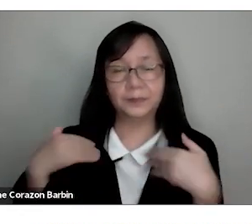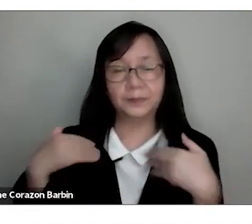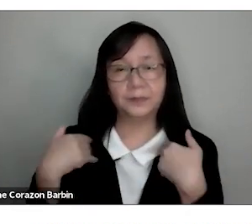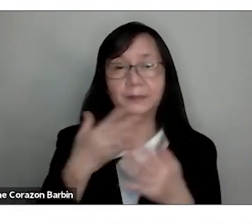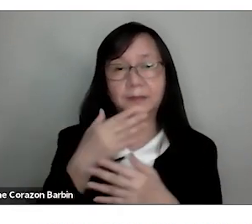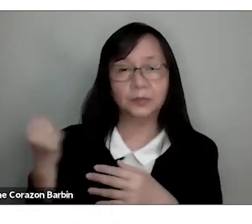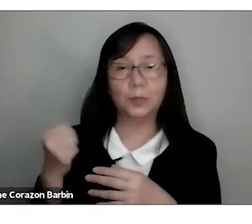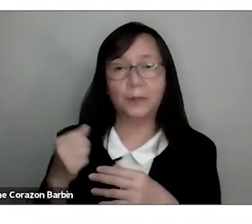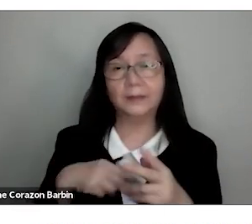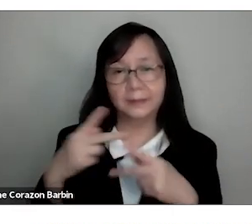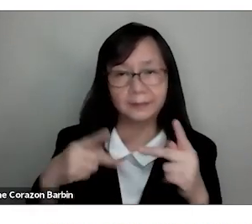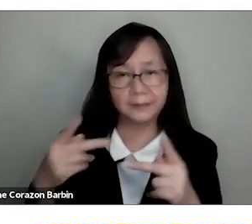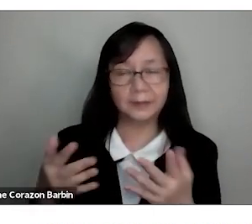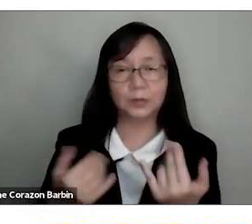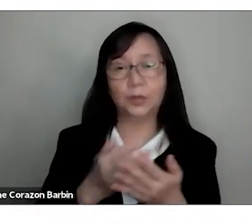the documents. So